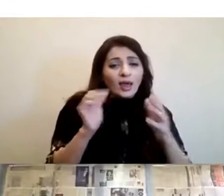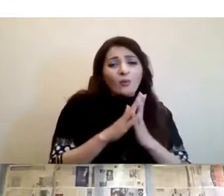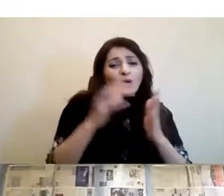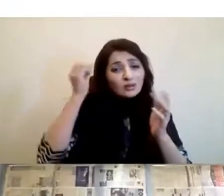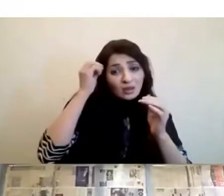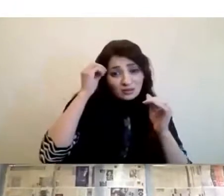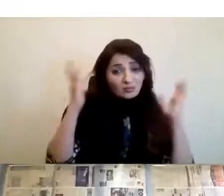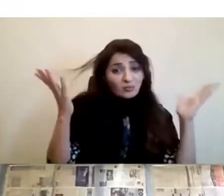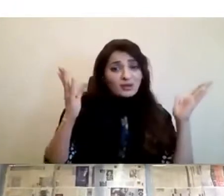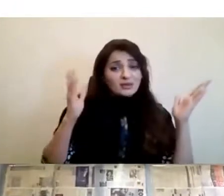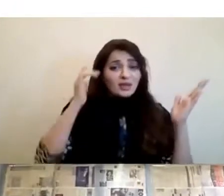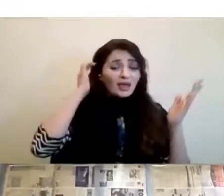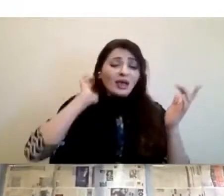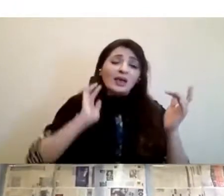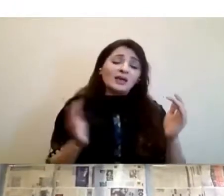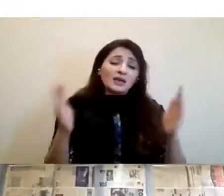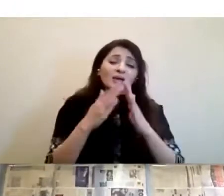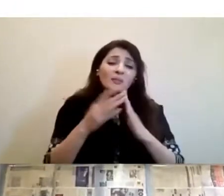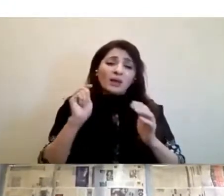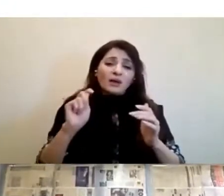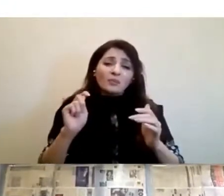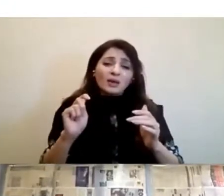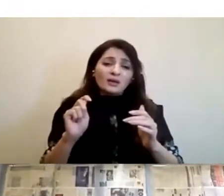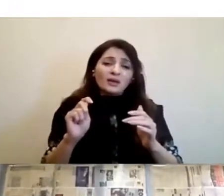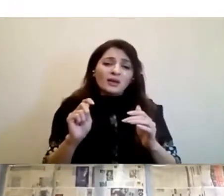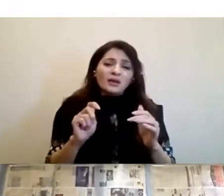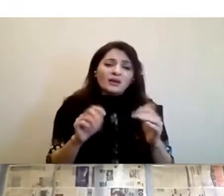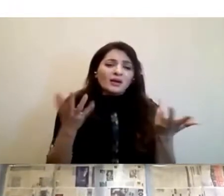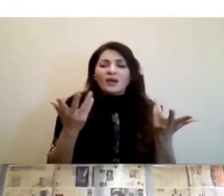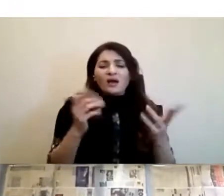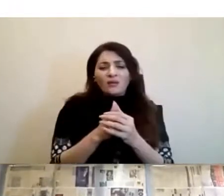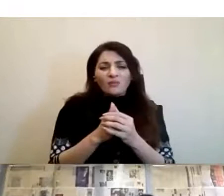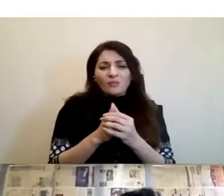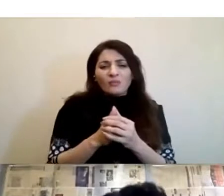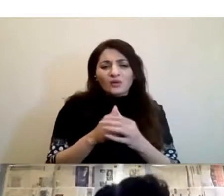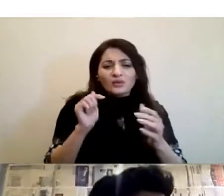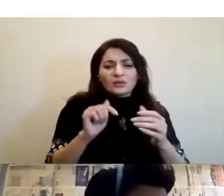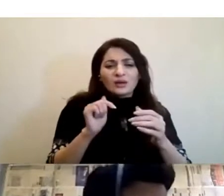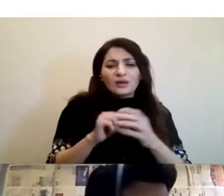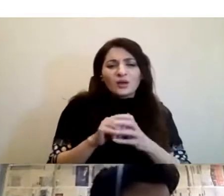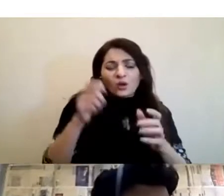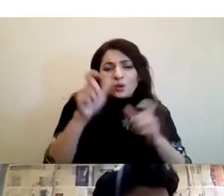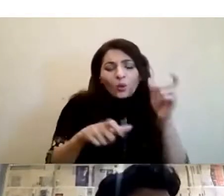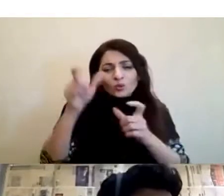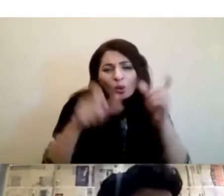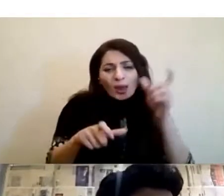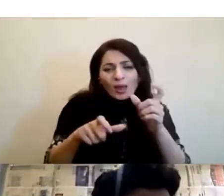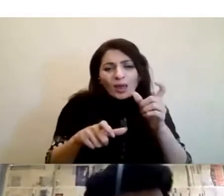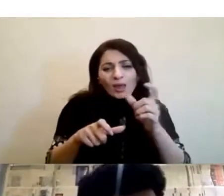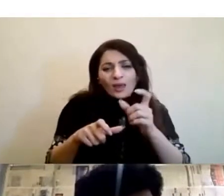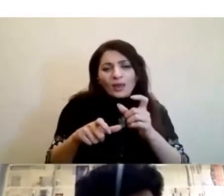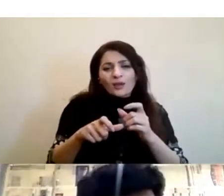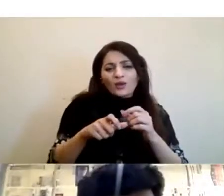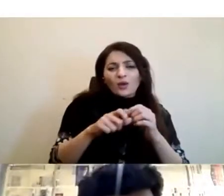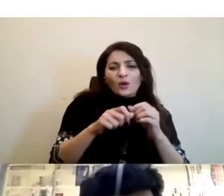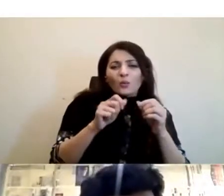equalizes a lot of things that otherwise, we would have people with all their faculties would have advances, but